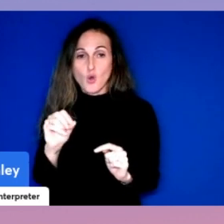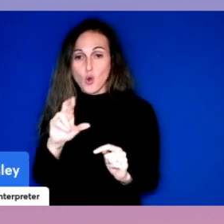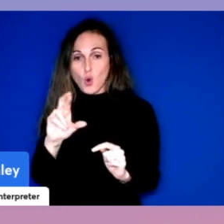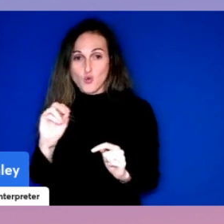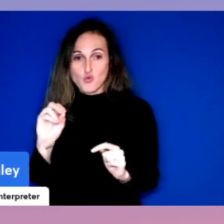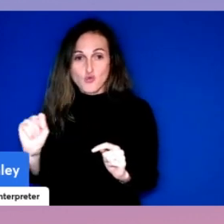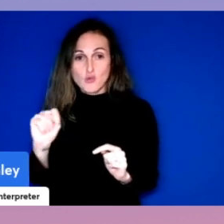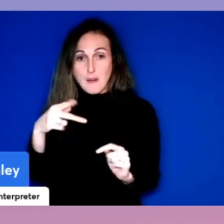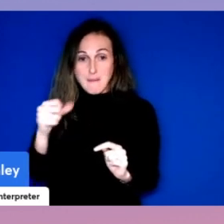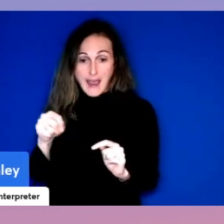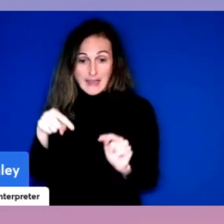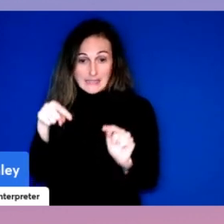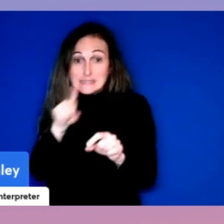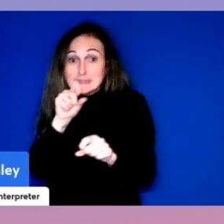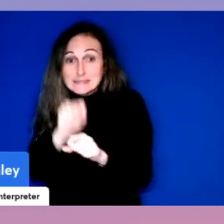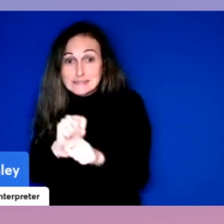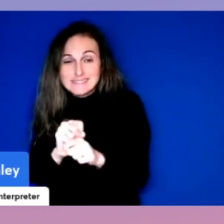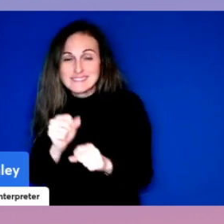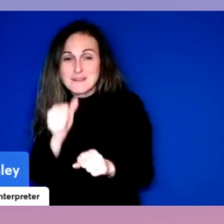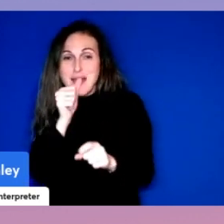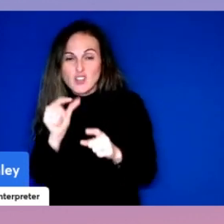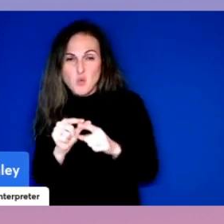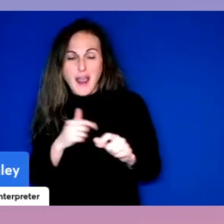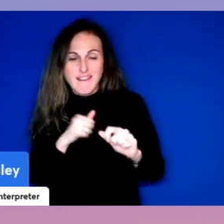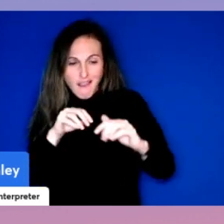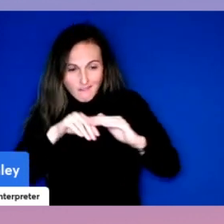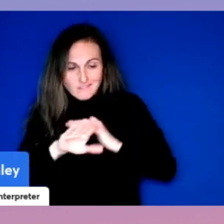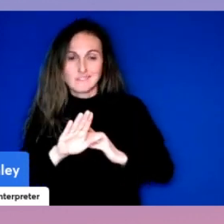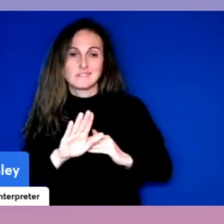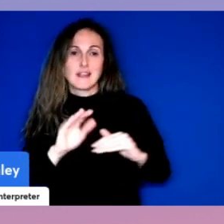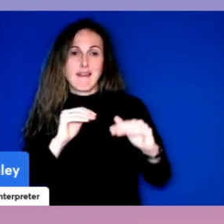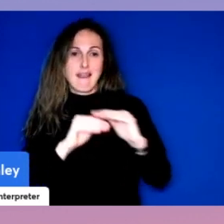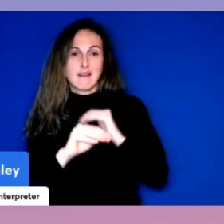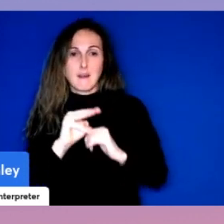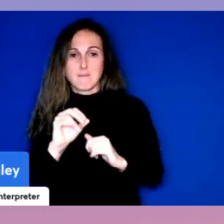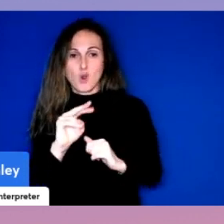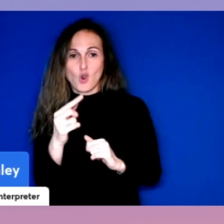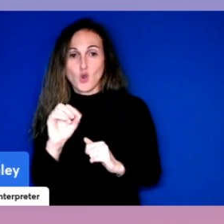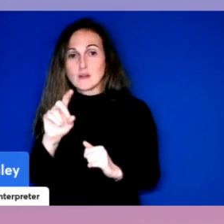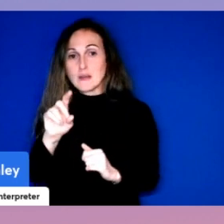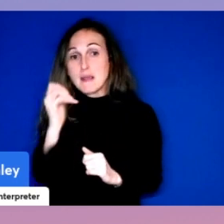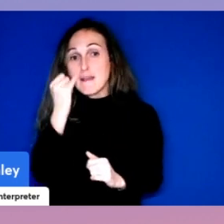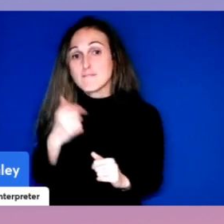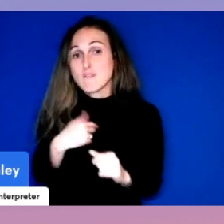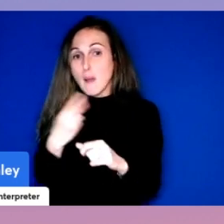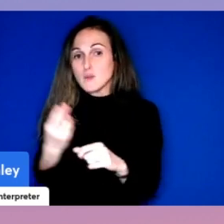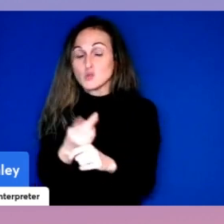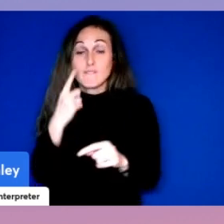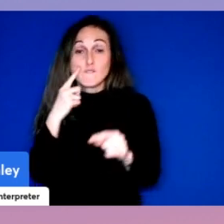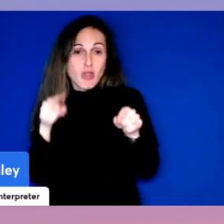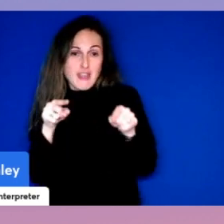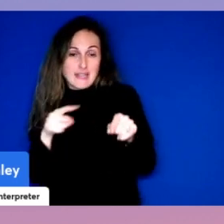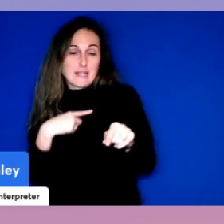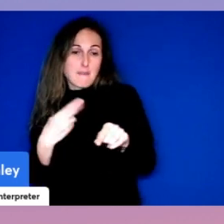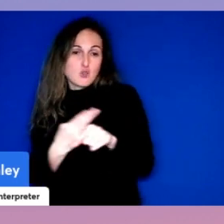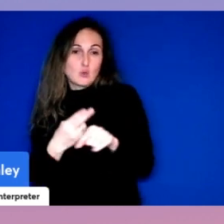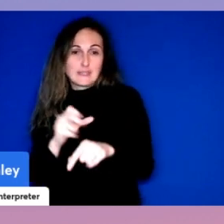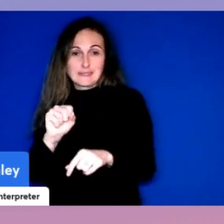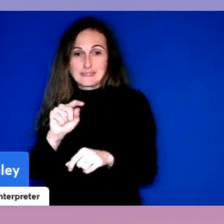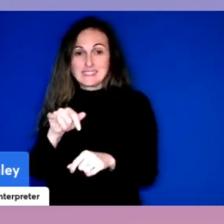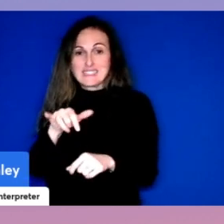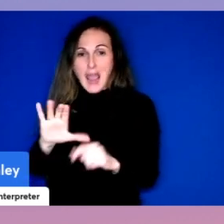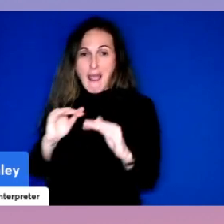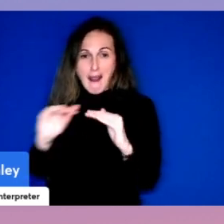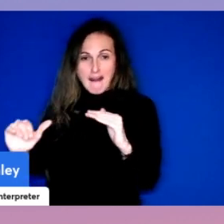pass is the password to access MongoDB. And if I'm using, in this case, I'm using static secrets because I'm talking to the